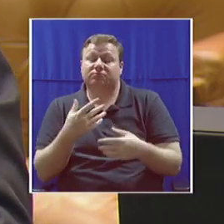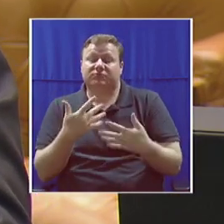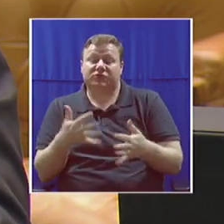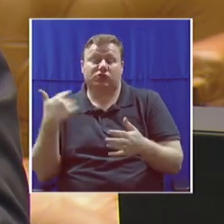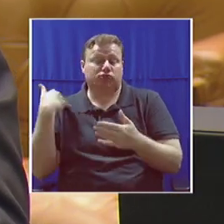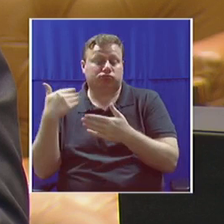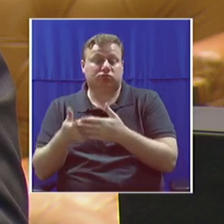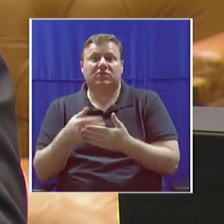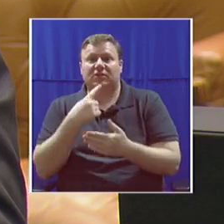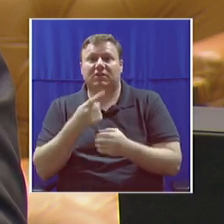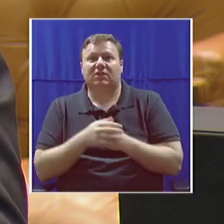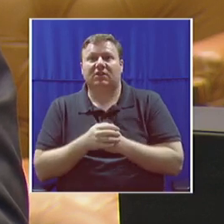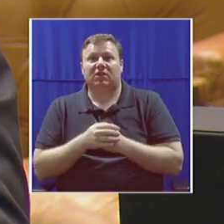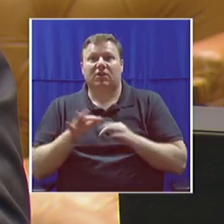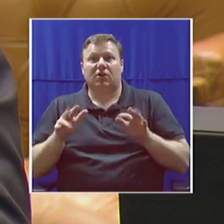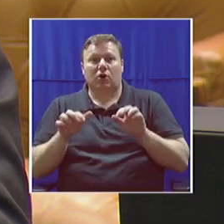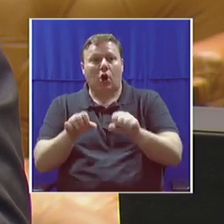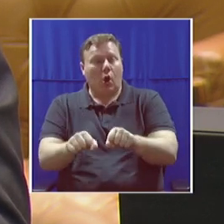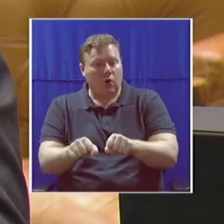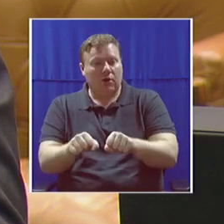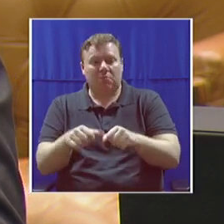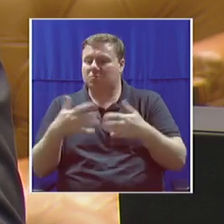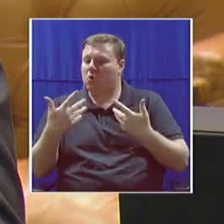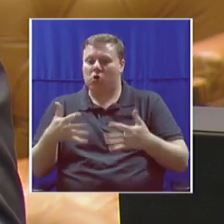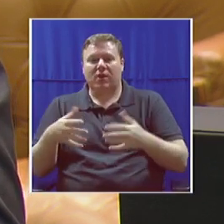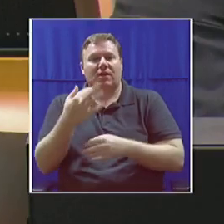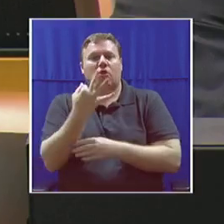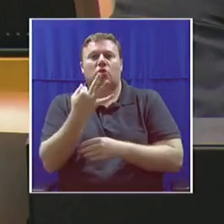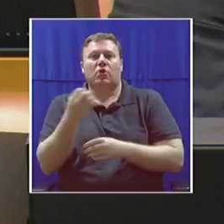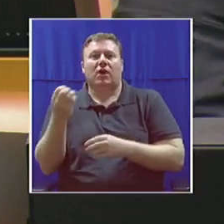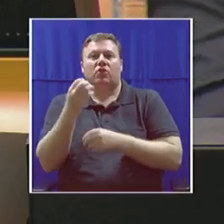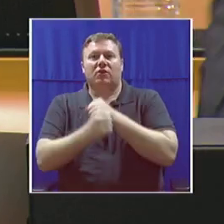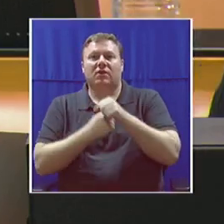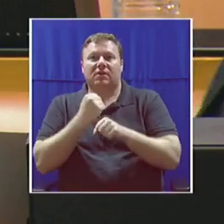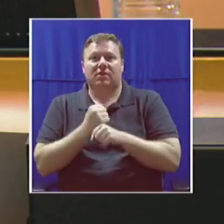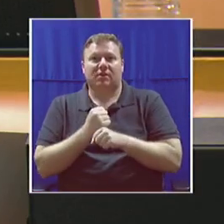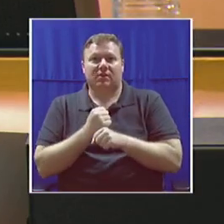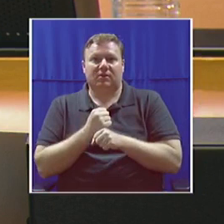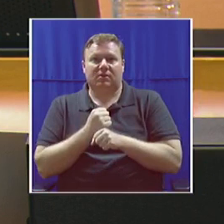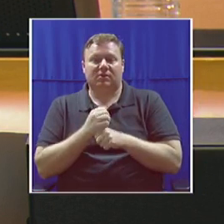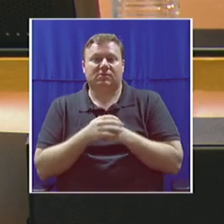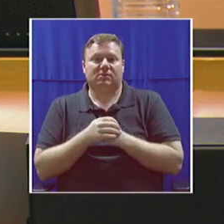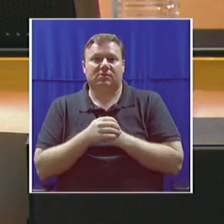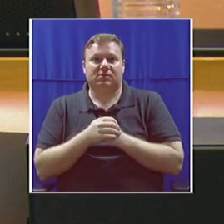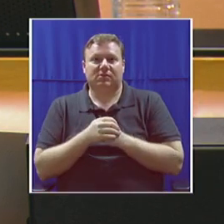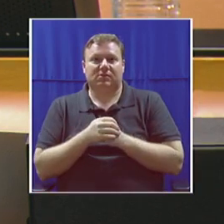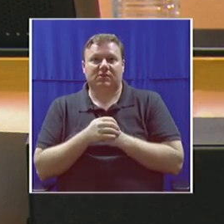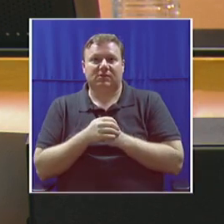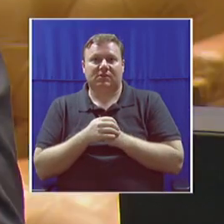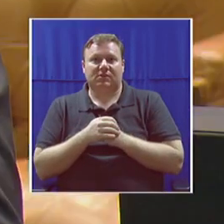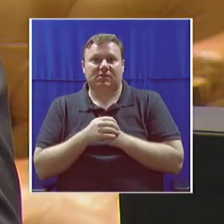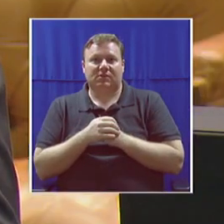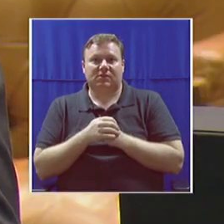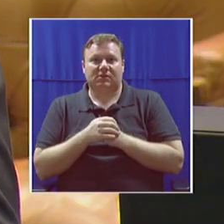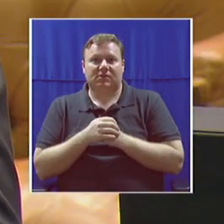and colonialism was more than 300 years it is in recognition of